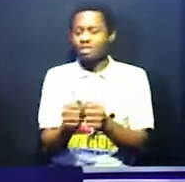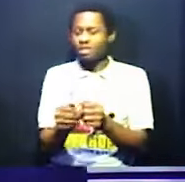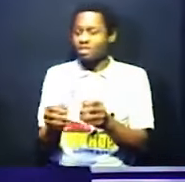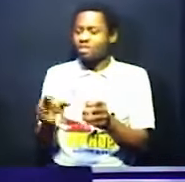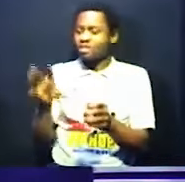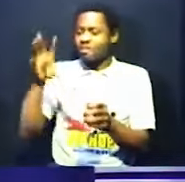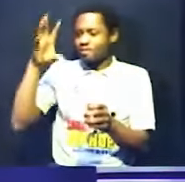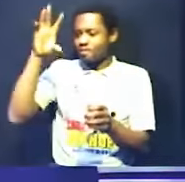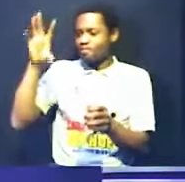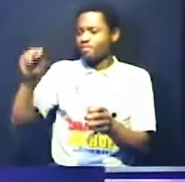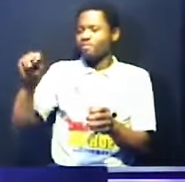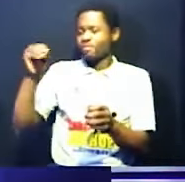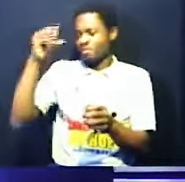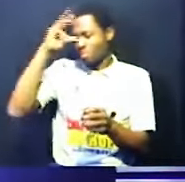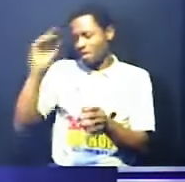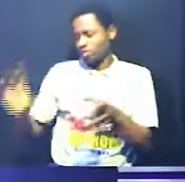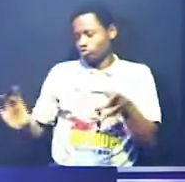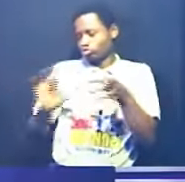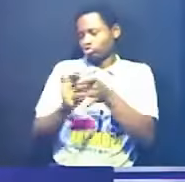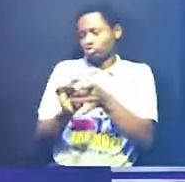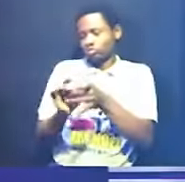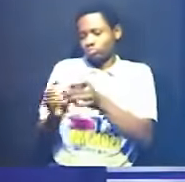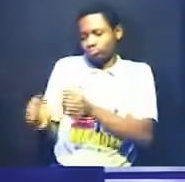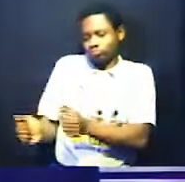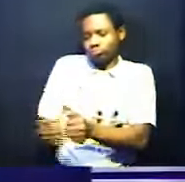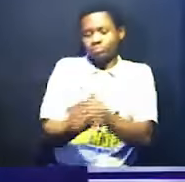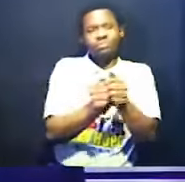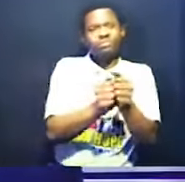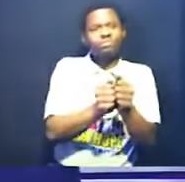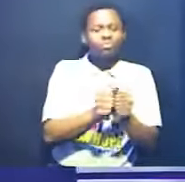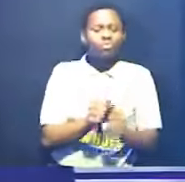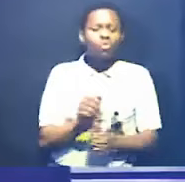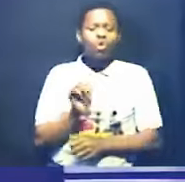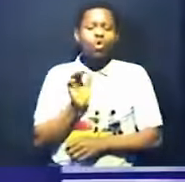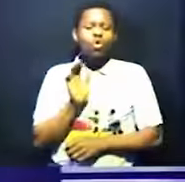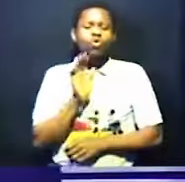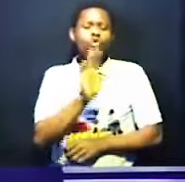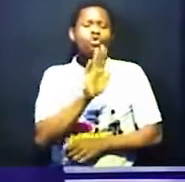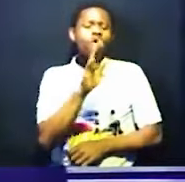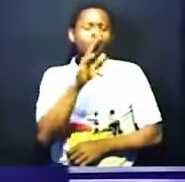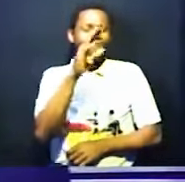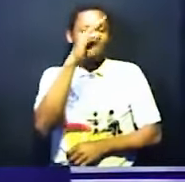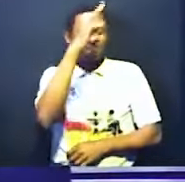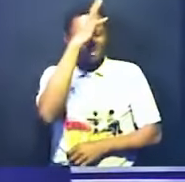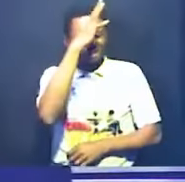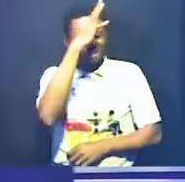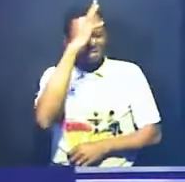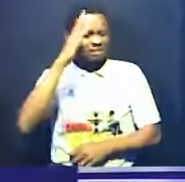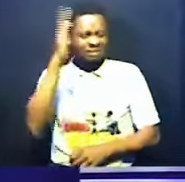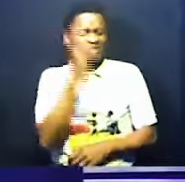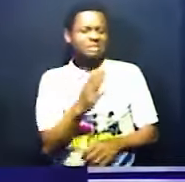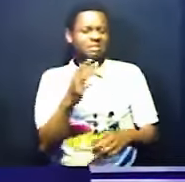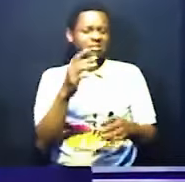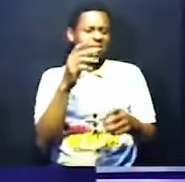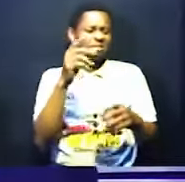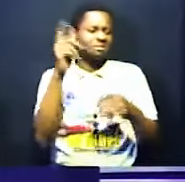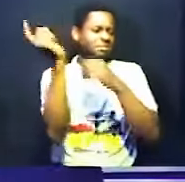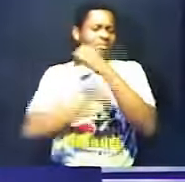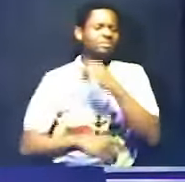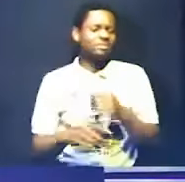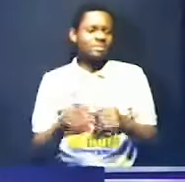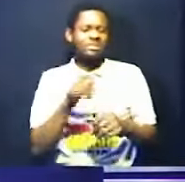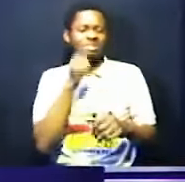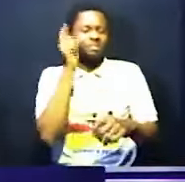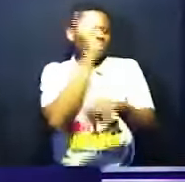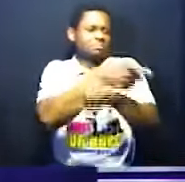why do you behave as you do? He was also very handsome and was born